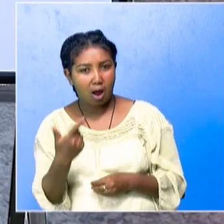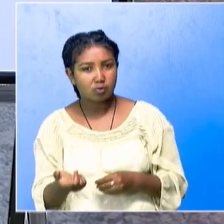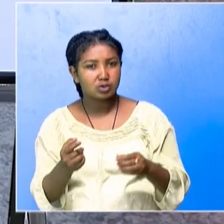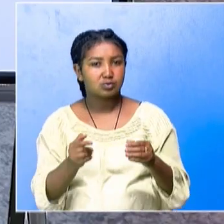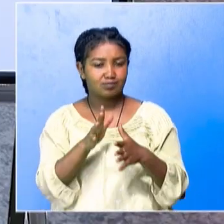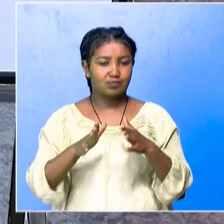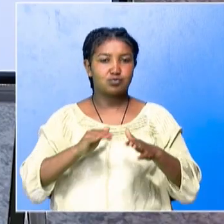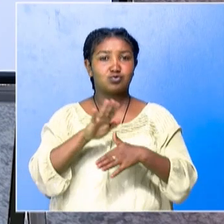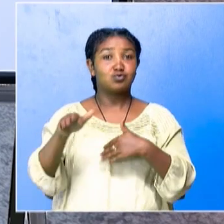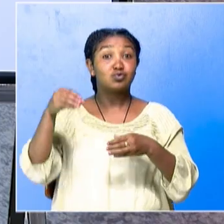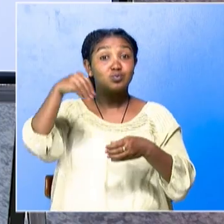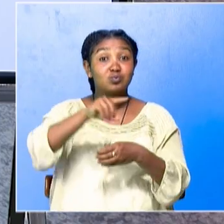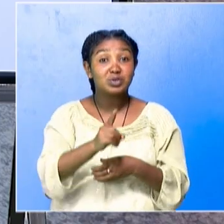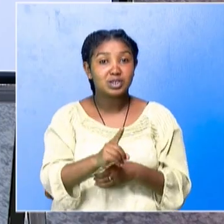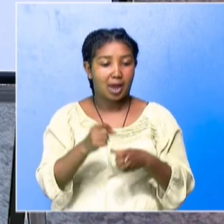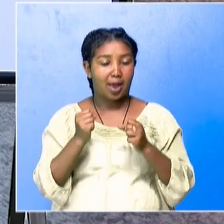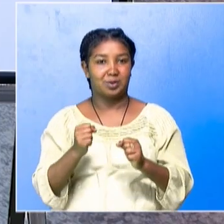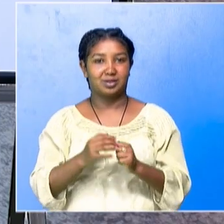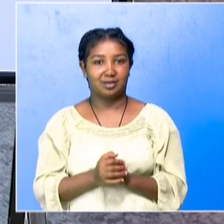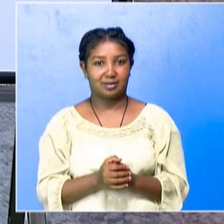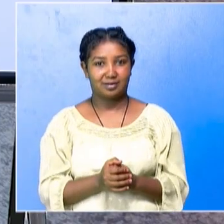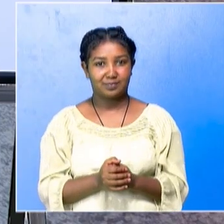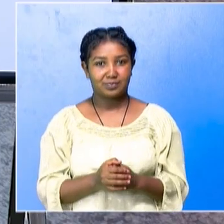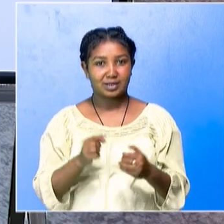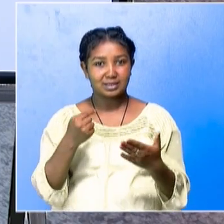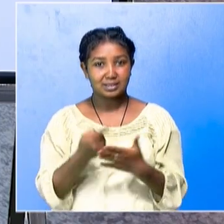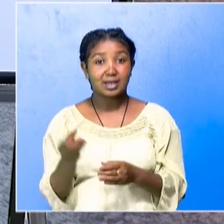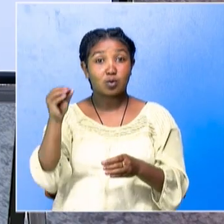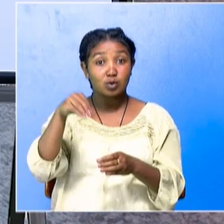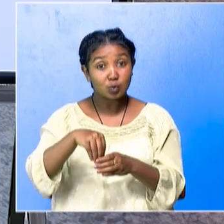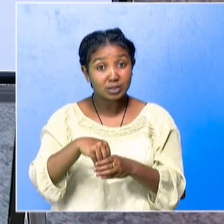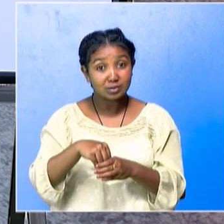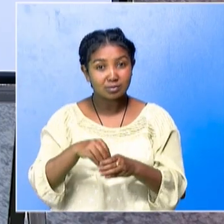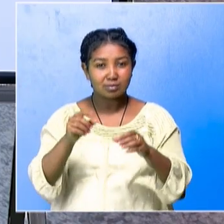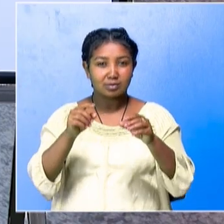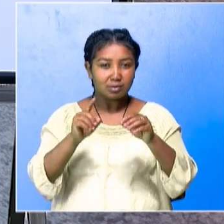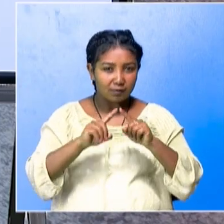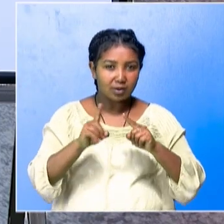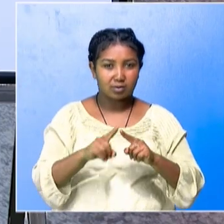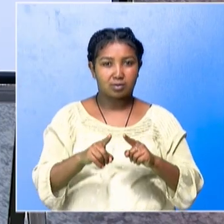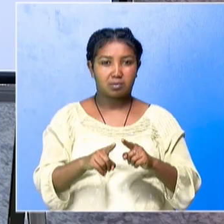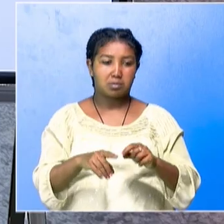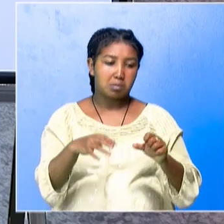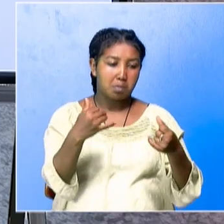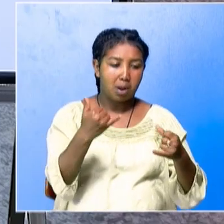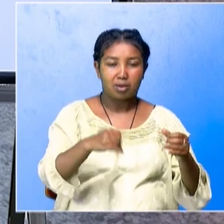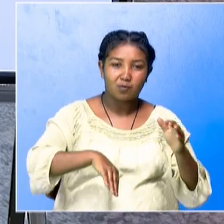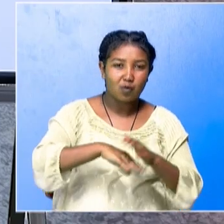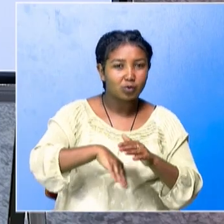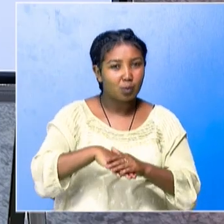These are also included with what? Ability. These are included what? Different ability for playing